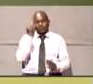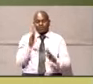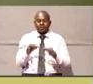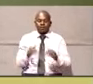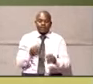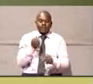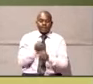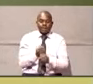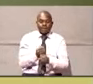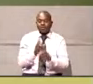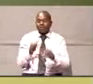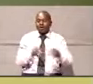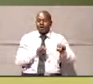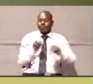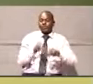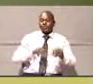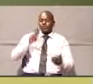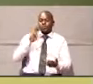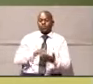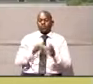executed without management approval.